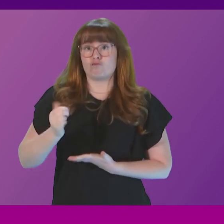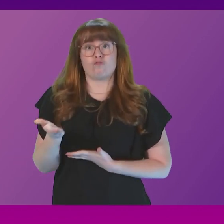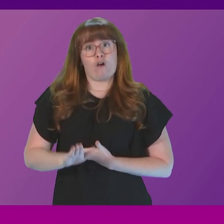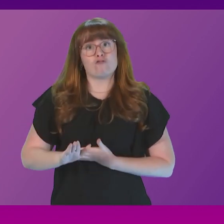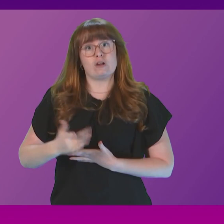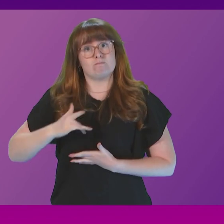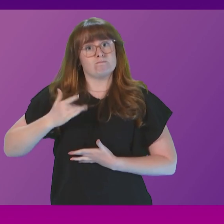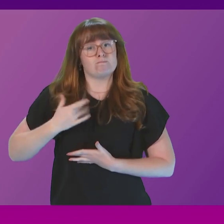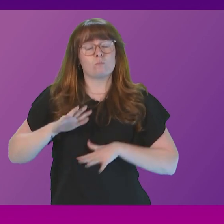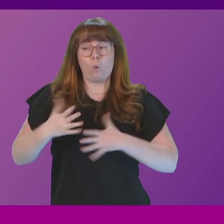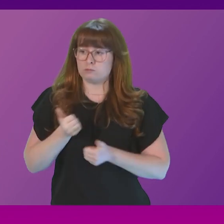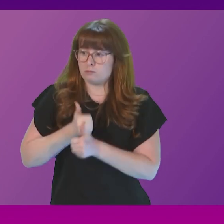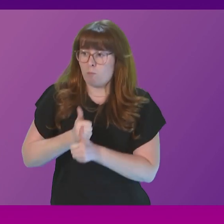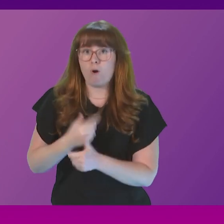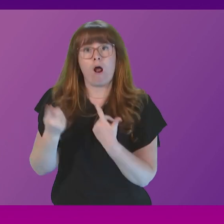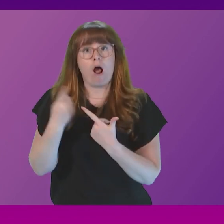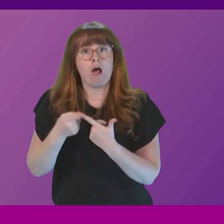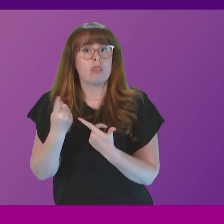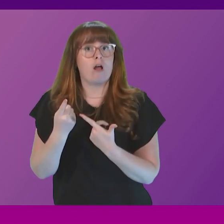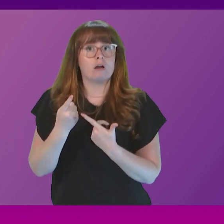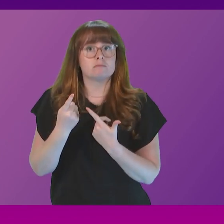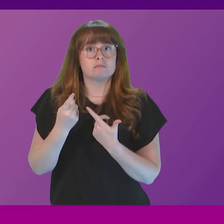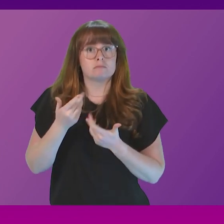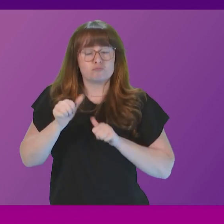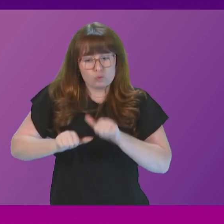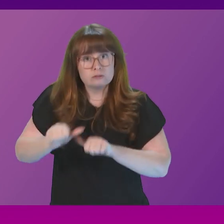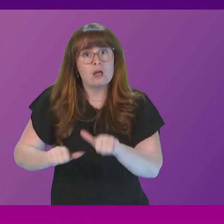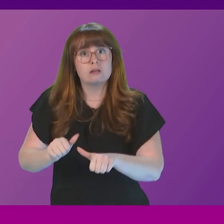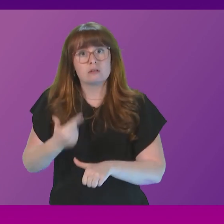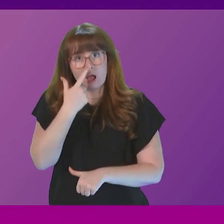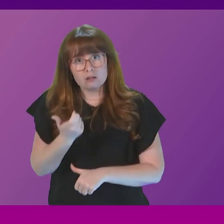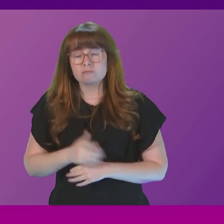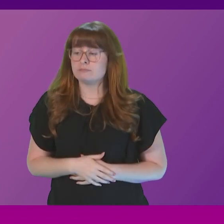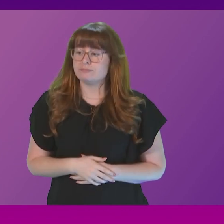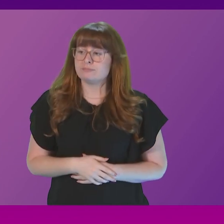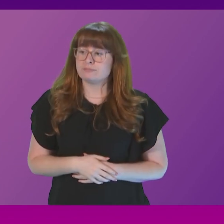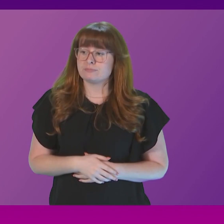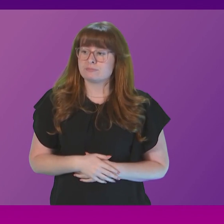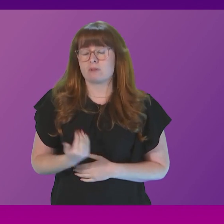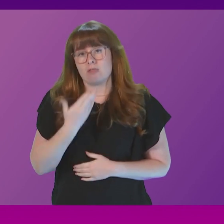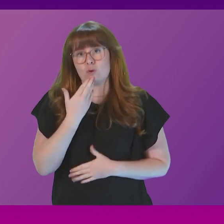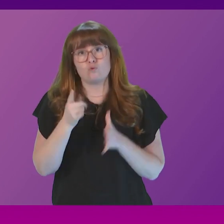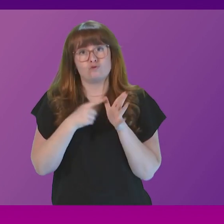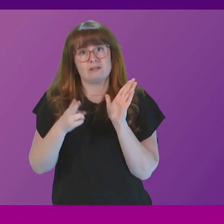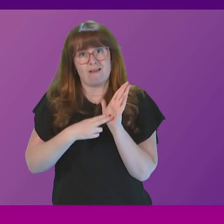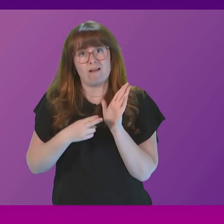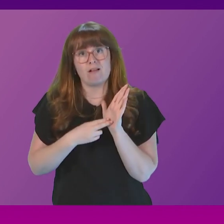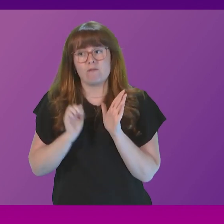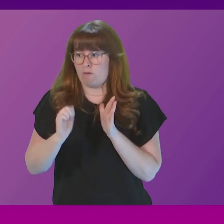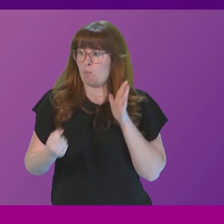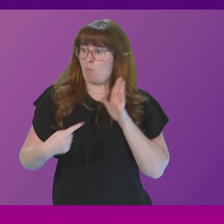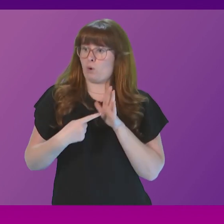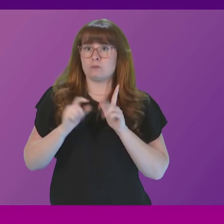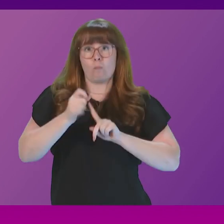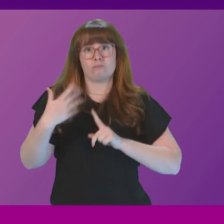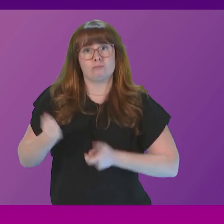recovery or to support any future civil process? I can thank Audrey Nicholl for the important